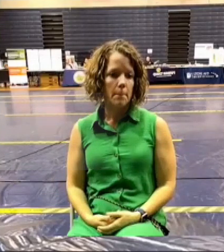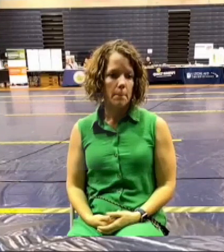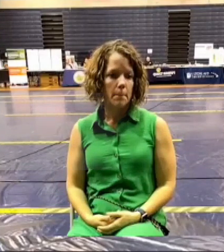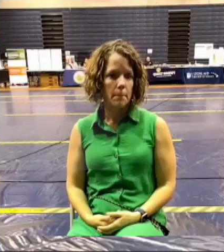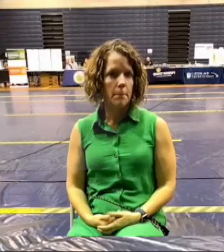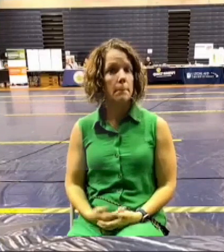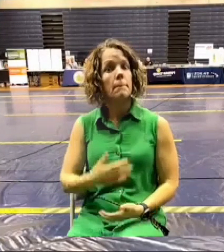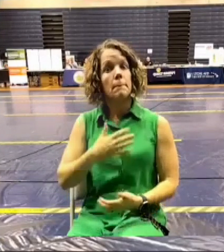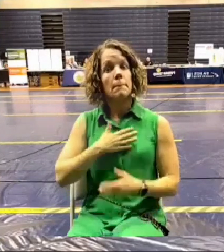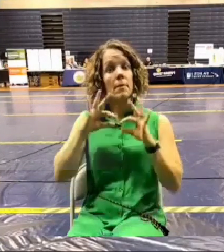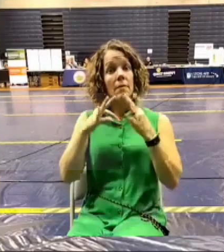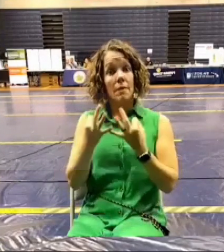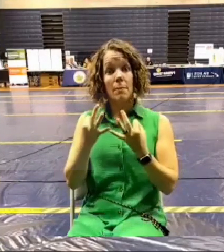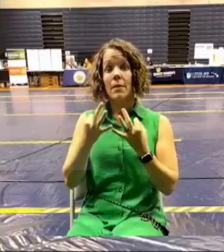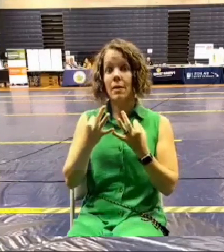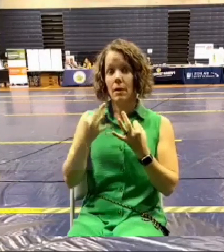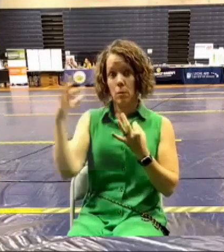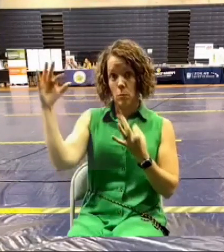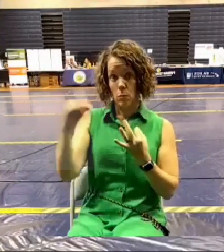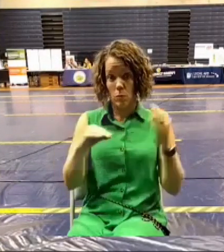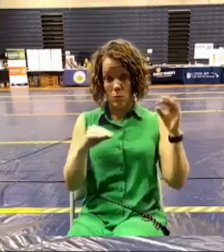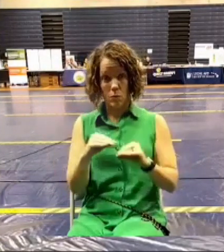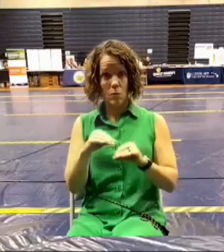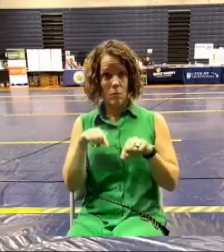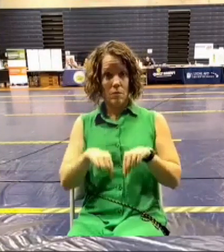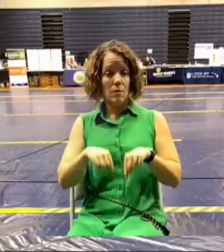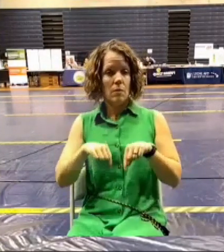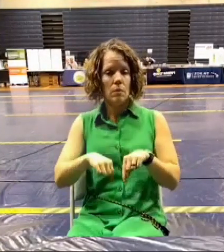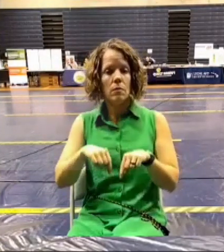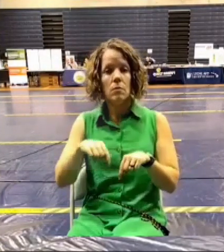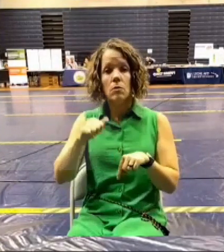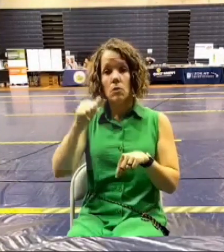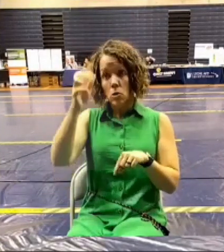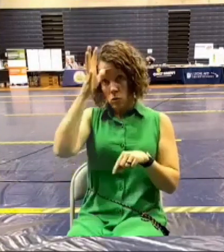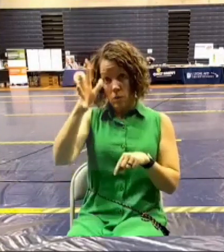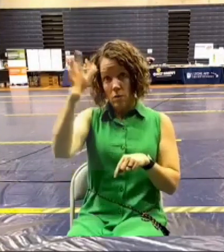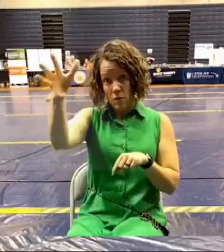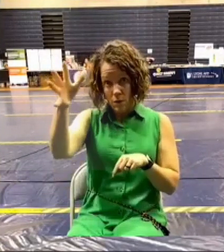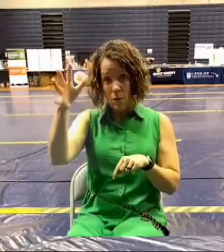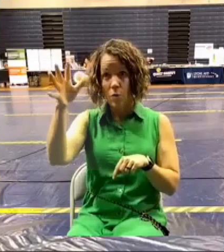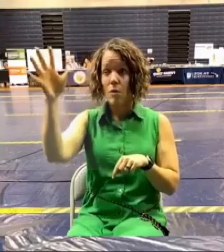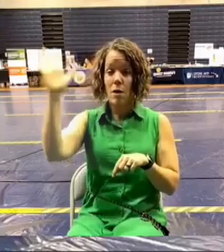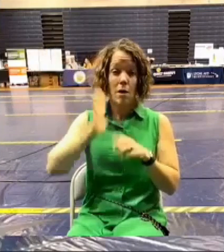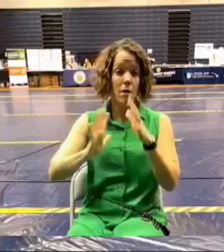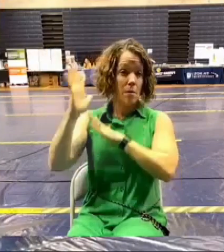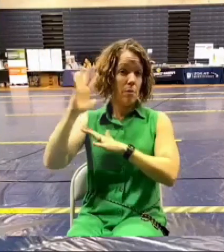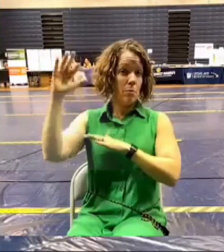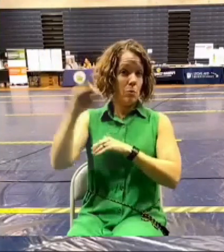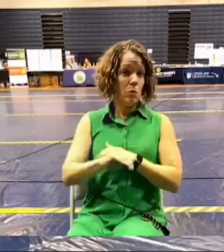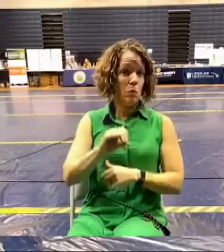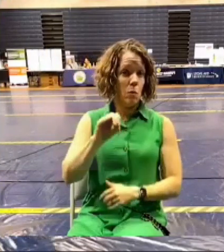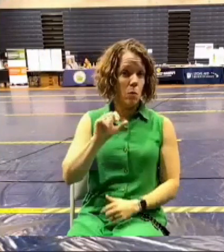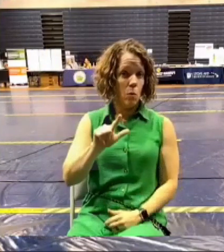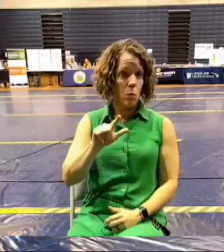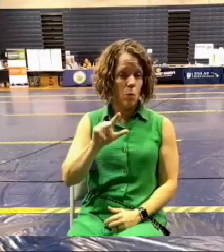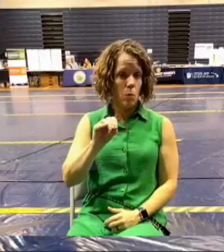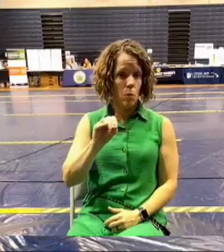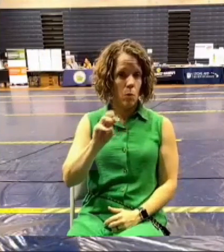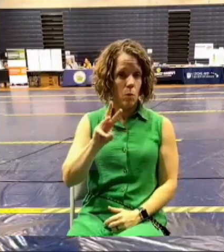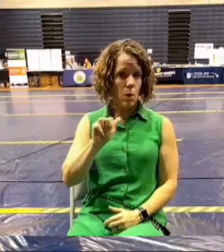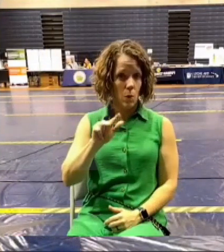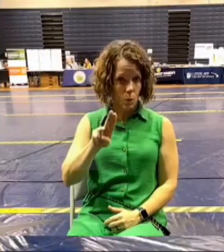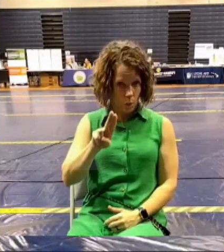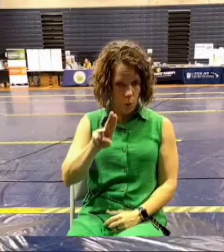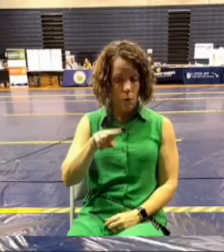from an immigrant family. My great-grandfather came and landed in Oluwalu long, long ago.